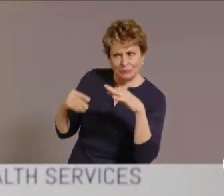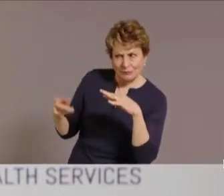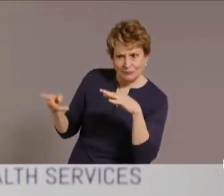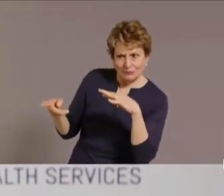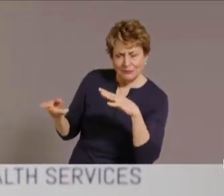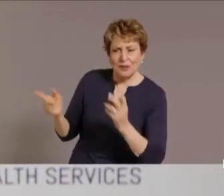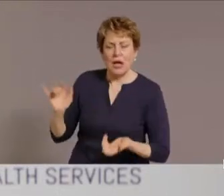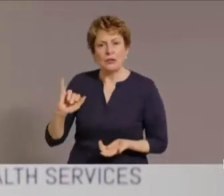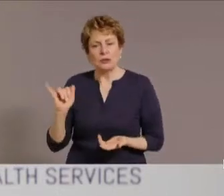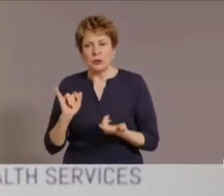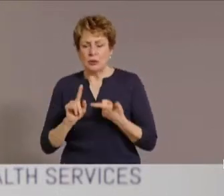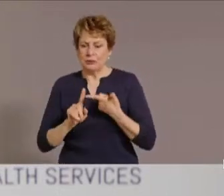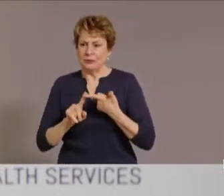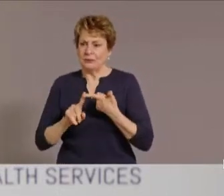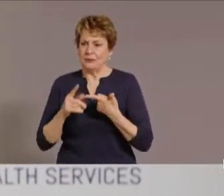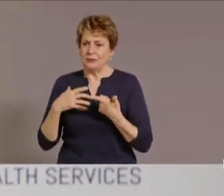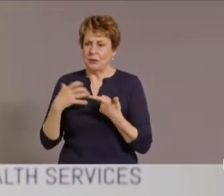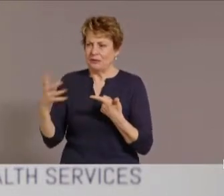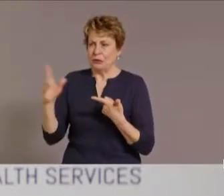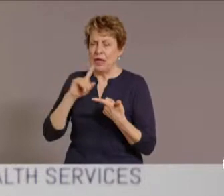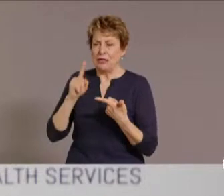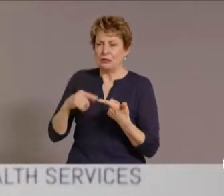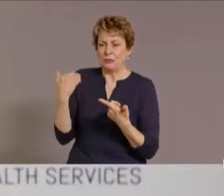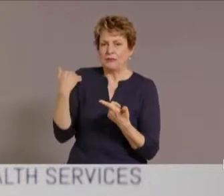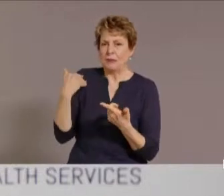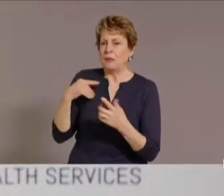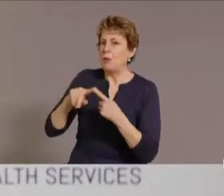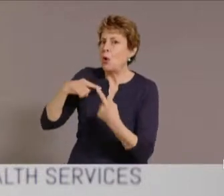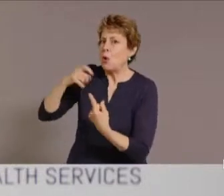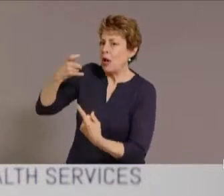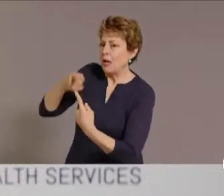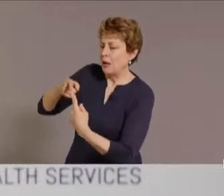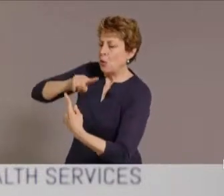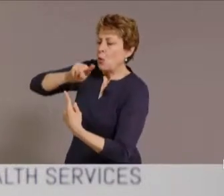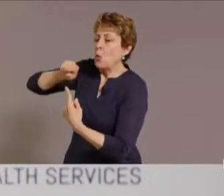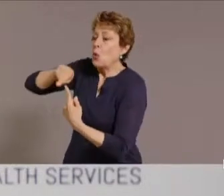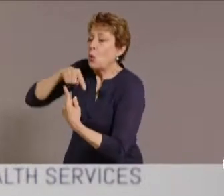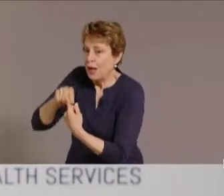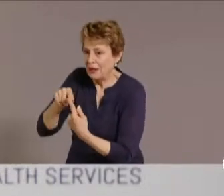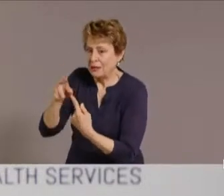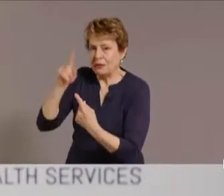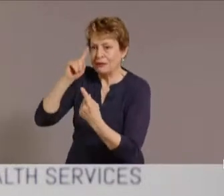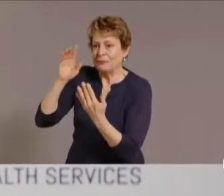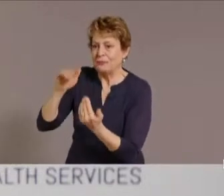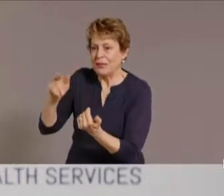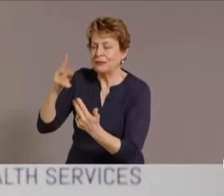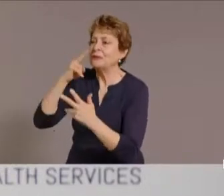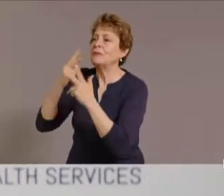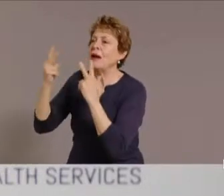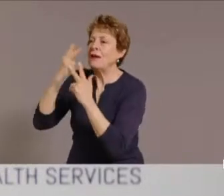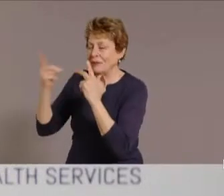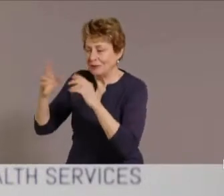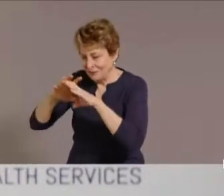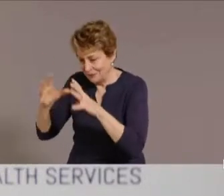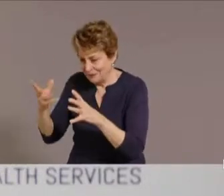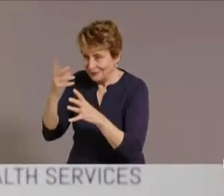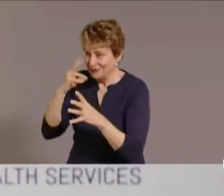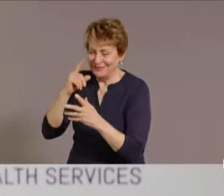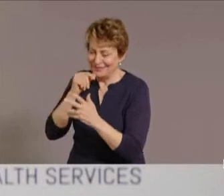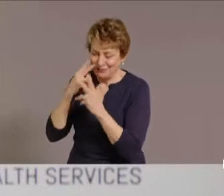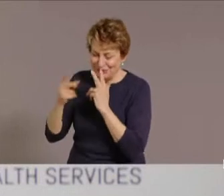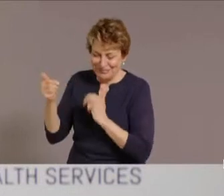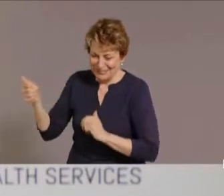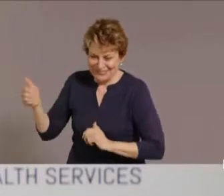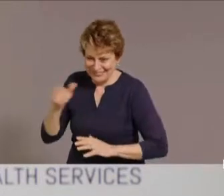of answer this, but when do you expect, or you don't have a crystal ball, when do you expect Not yet. to reach the herd